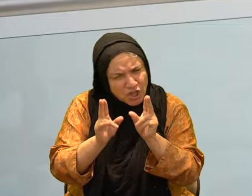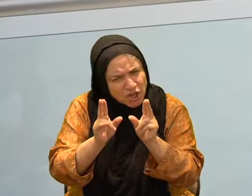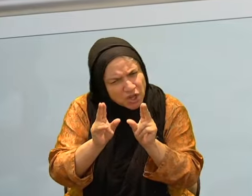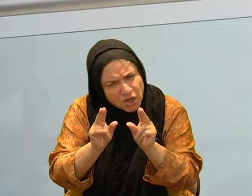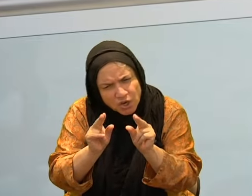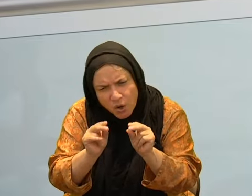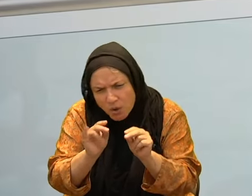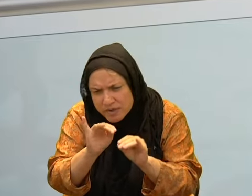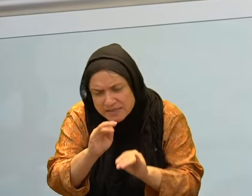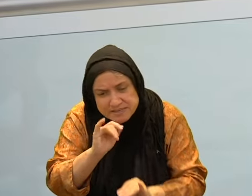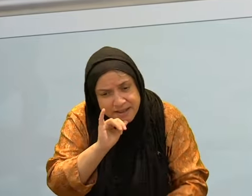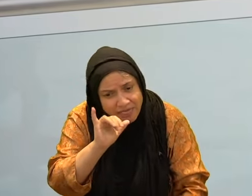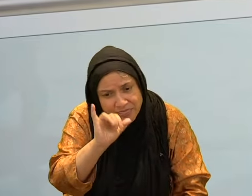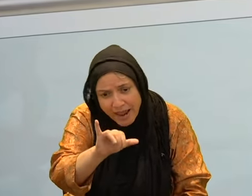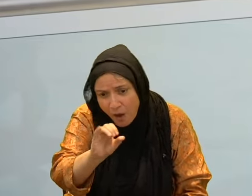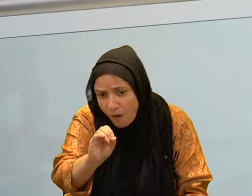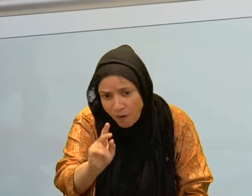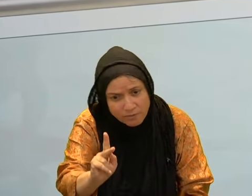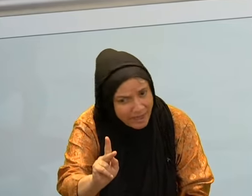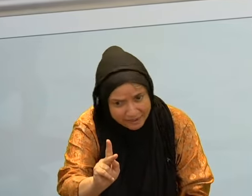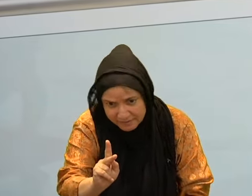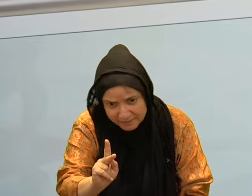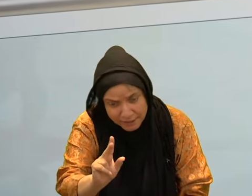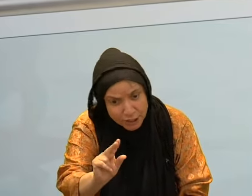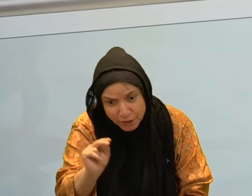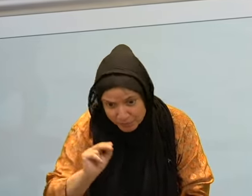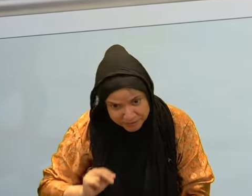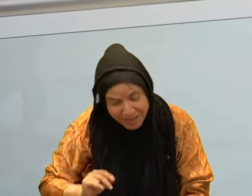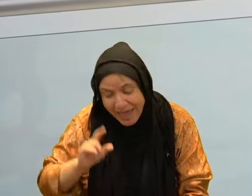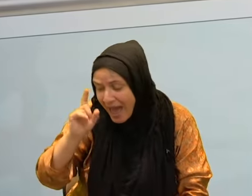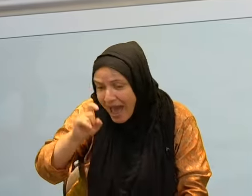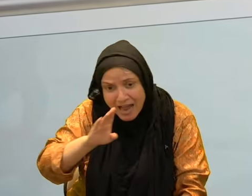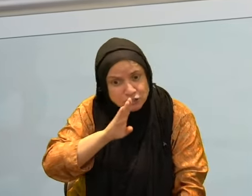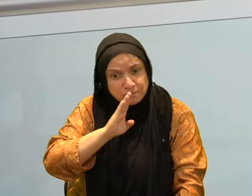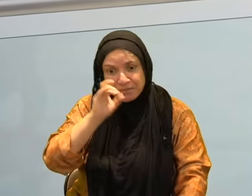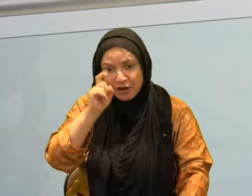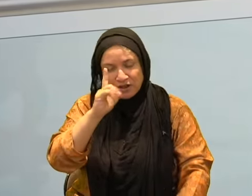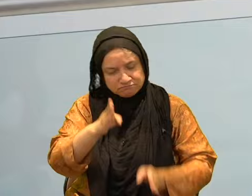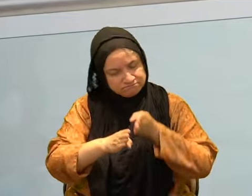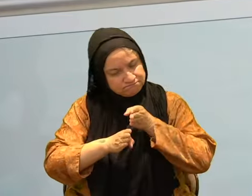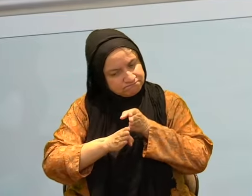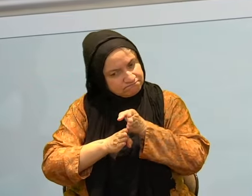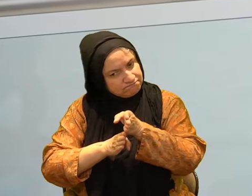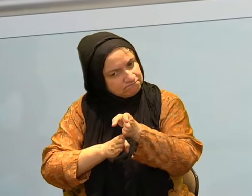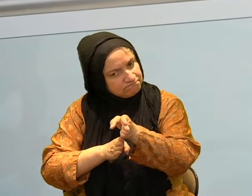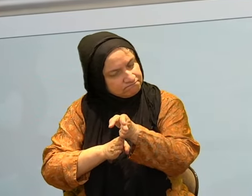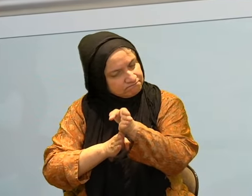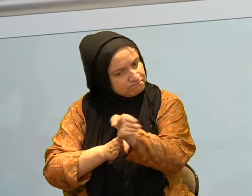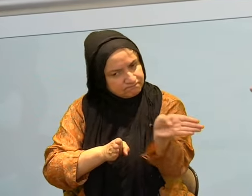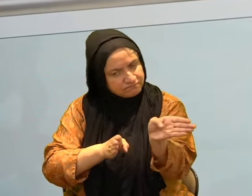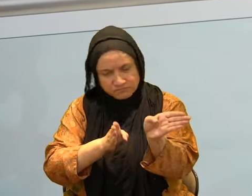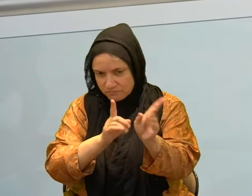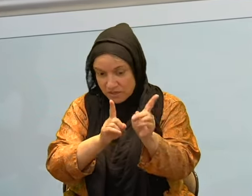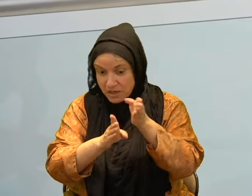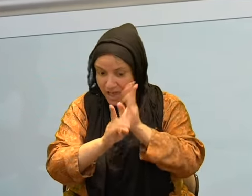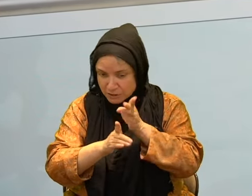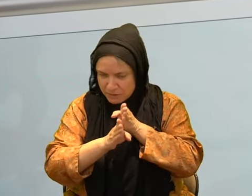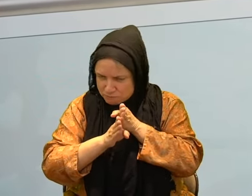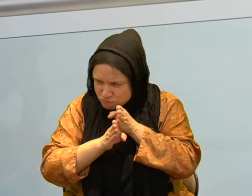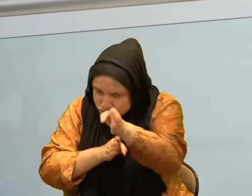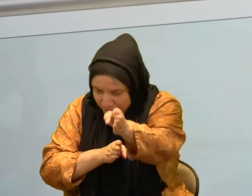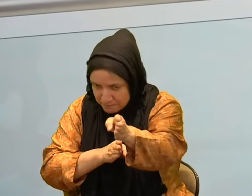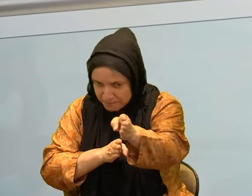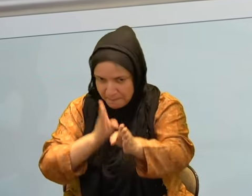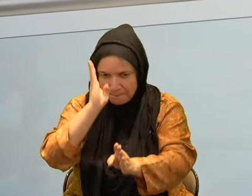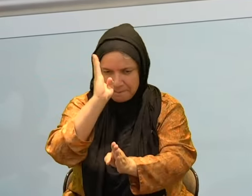haram side, then that means you're too far into the gray area. Just go back. Try to make sure you can always see the halal side clearly. And that's your starting